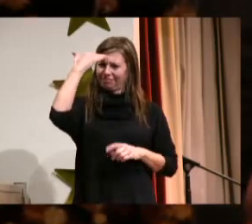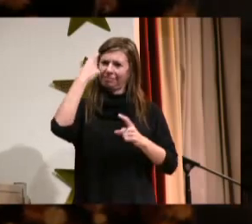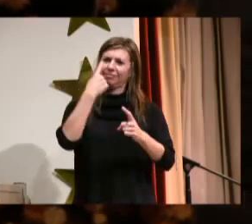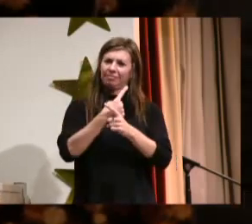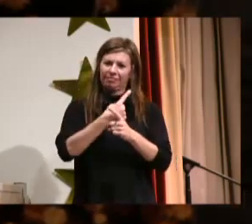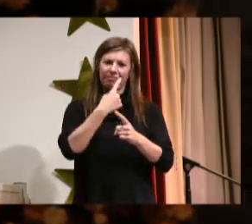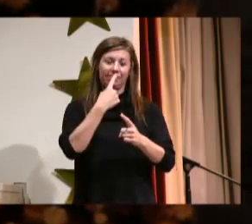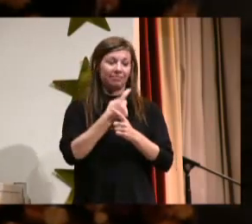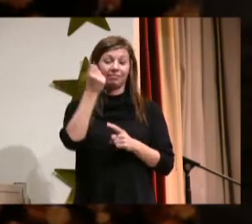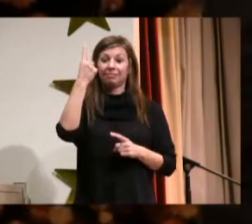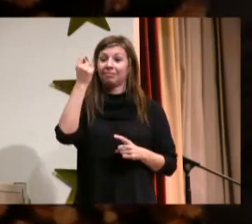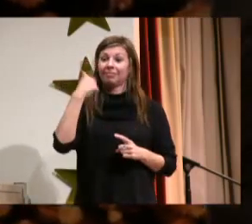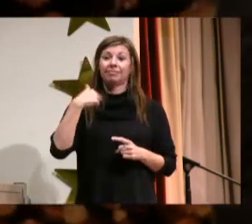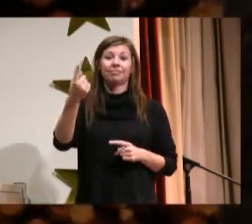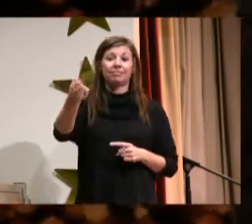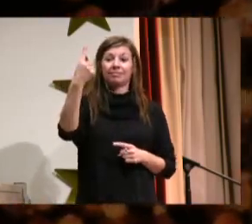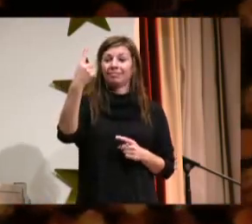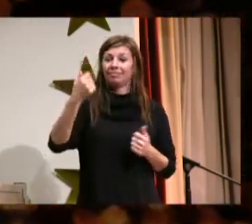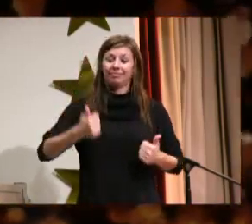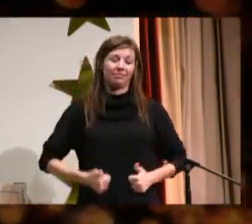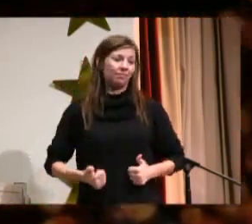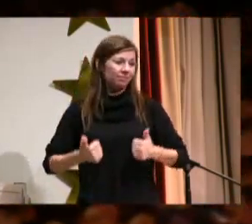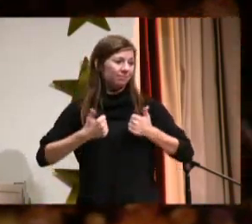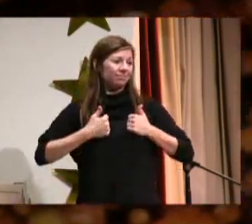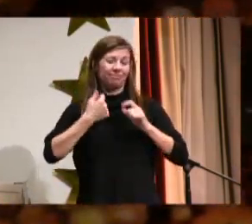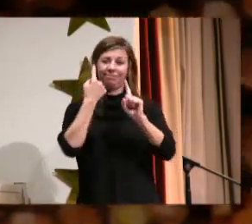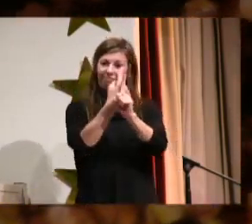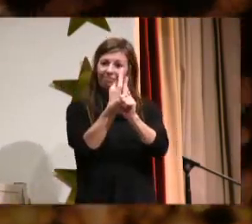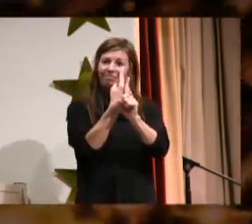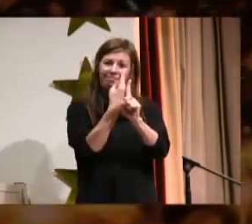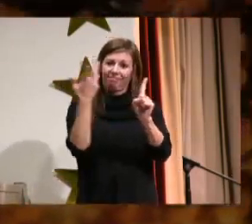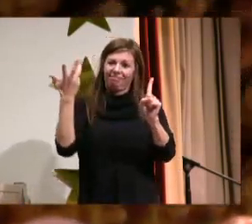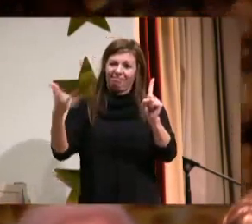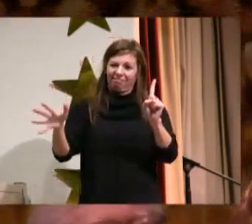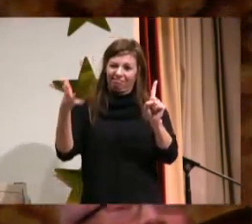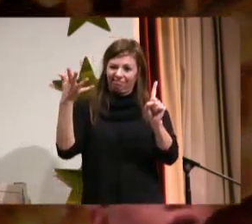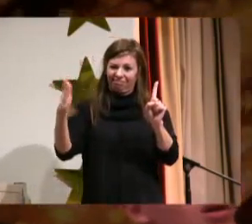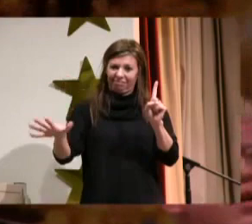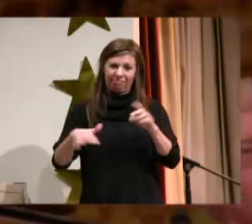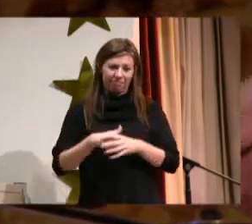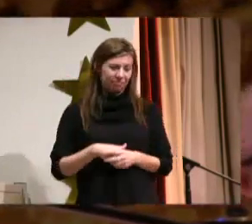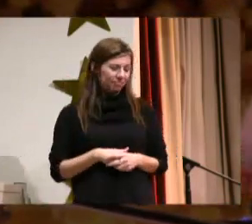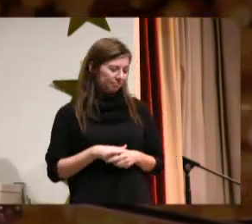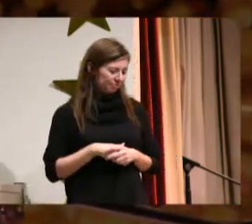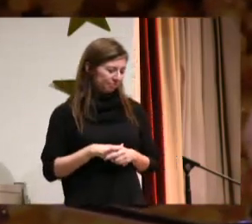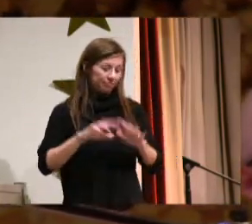right, and I just won't lie.